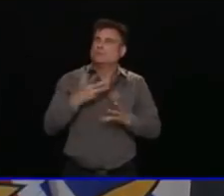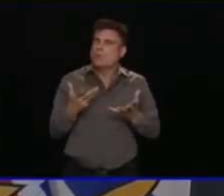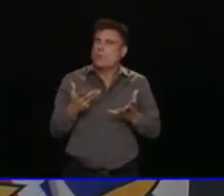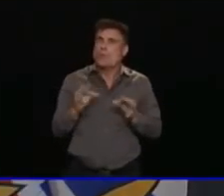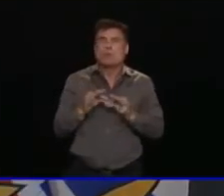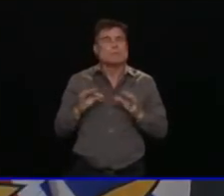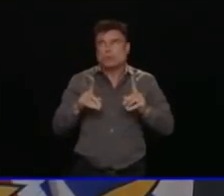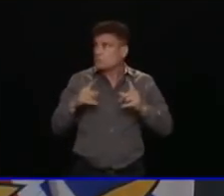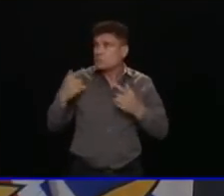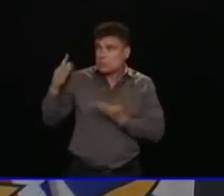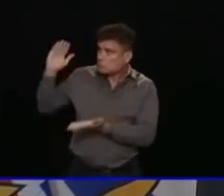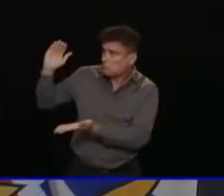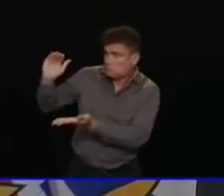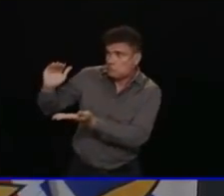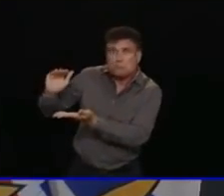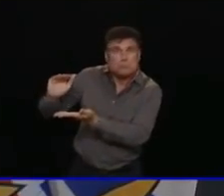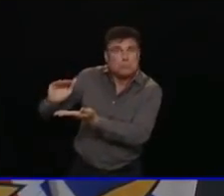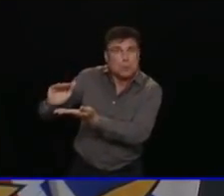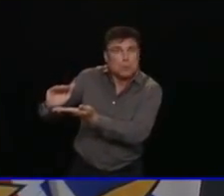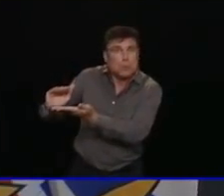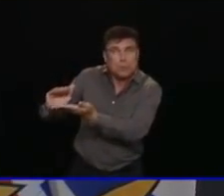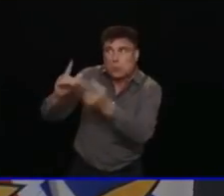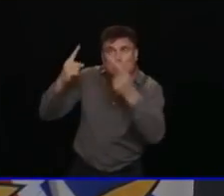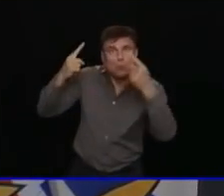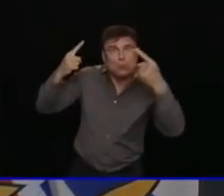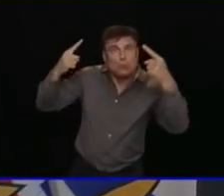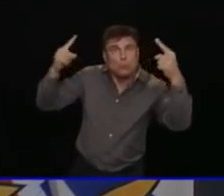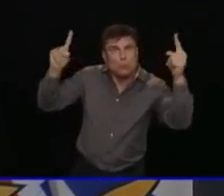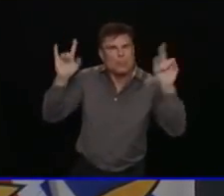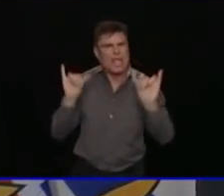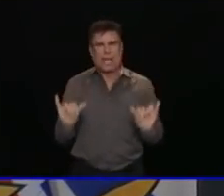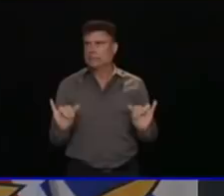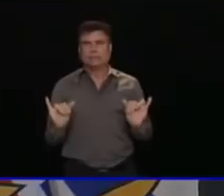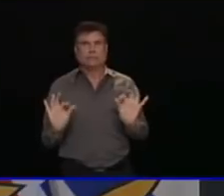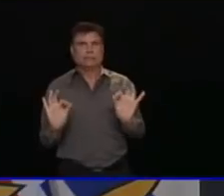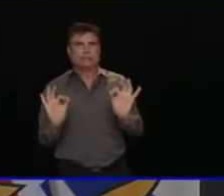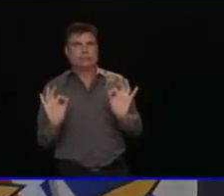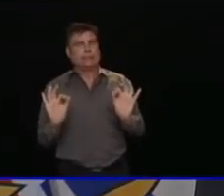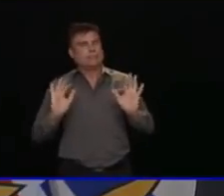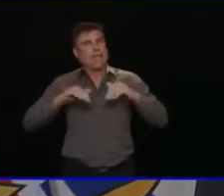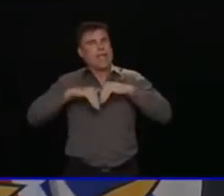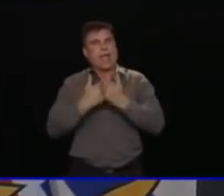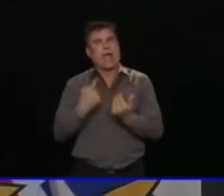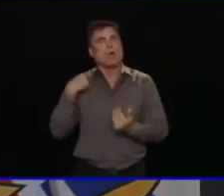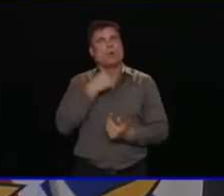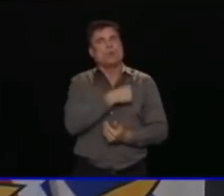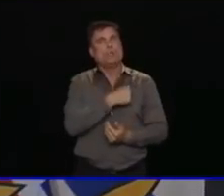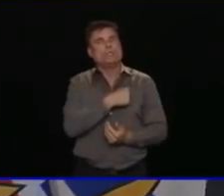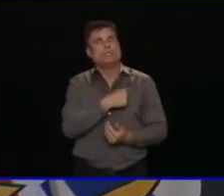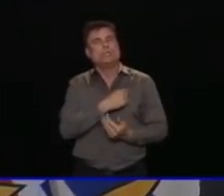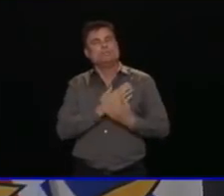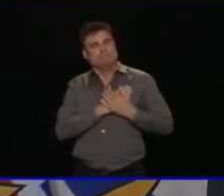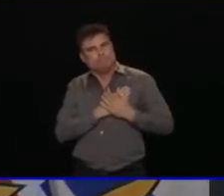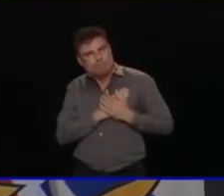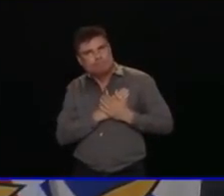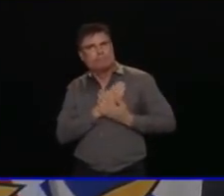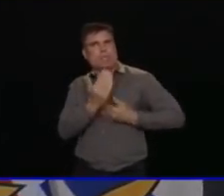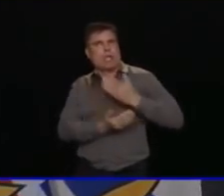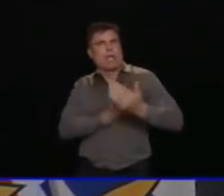kindest gesture we can offer to each other, and it is the strongest defense against spreading the disease. There are others.